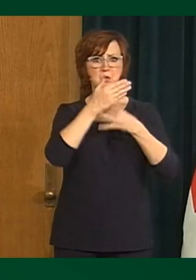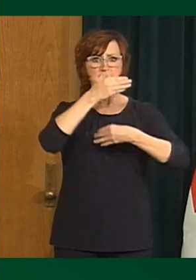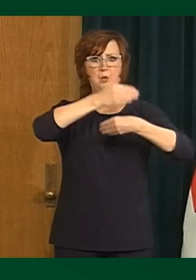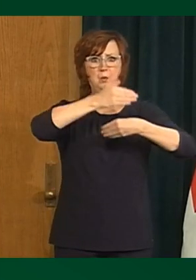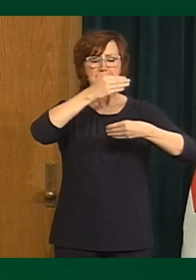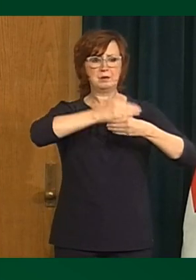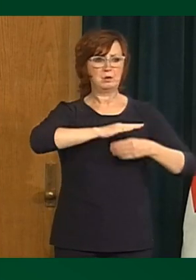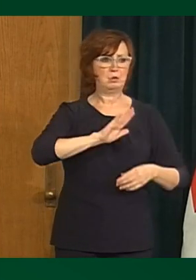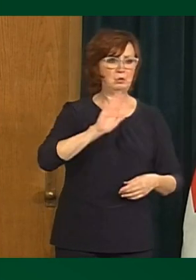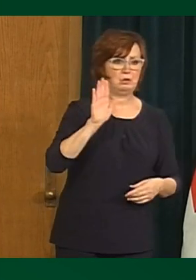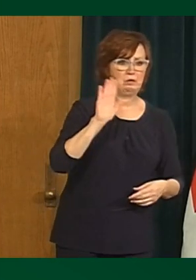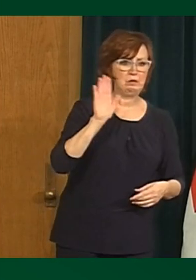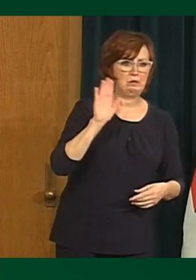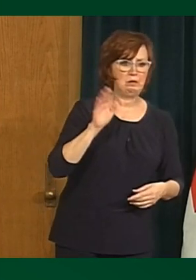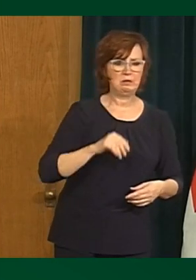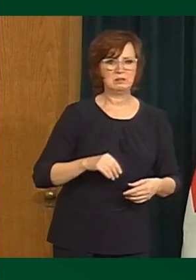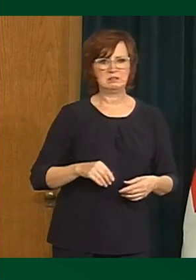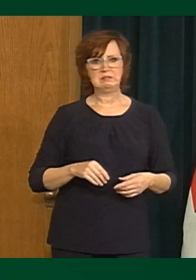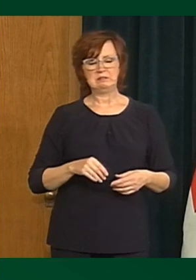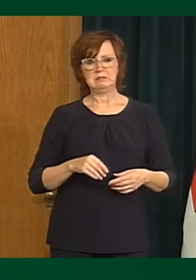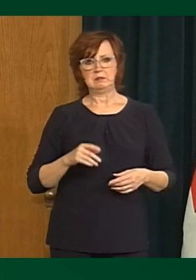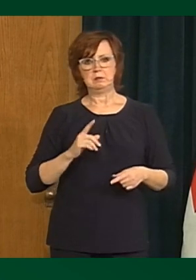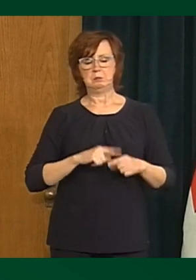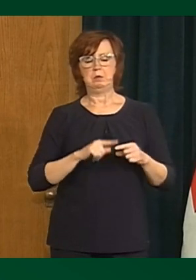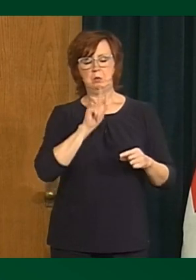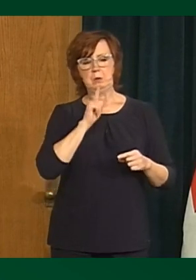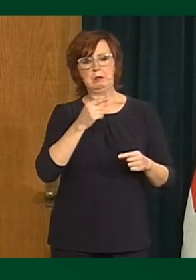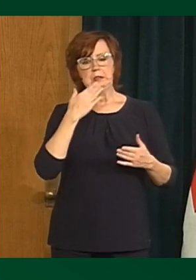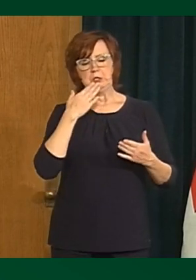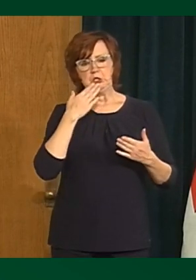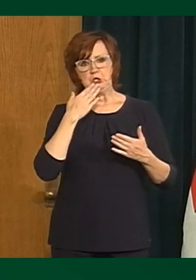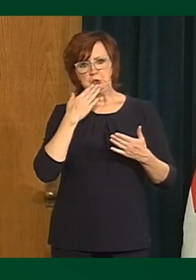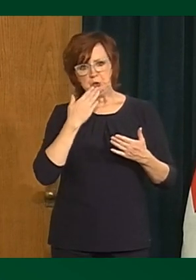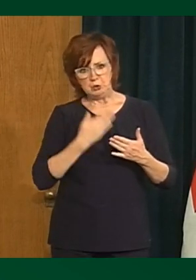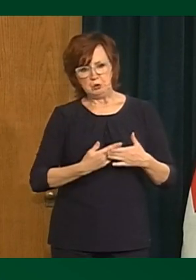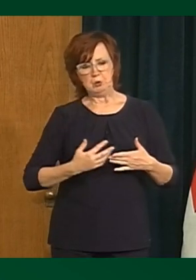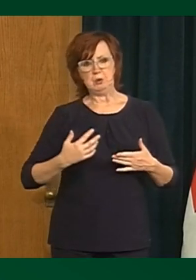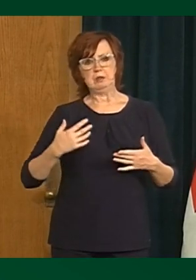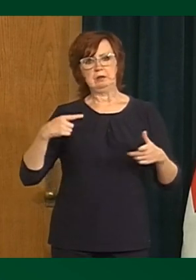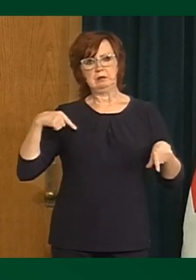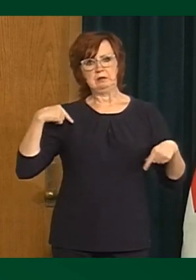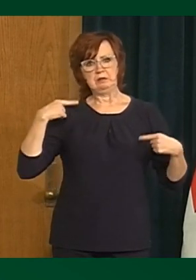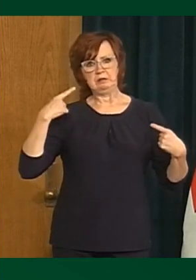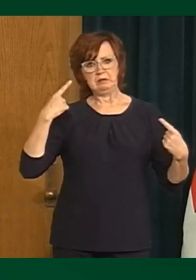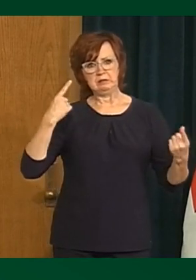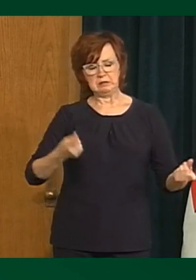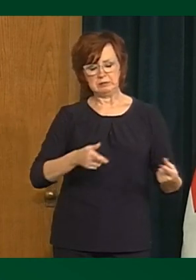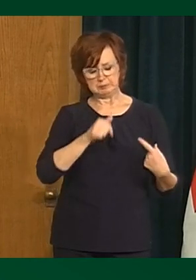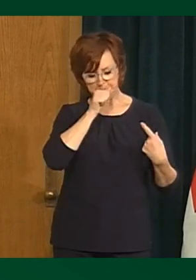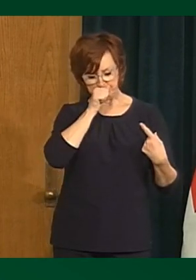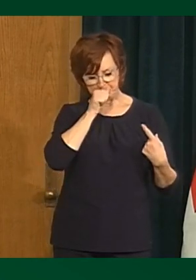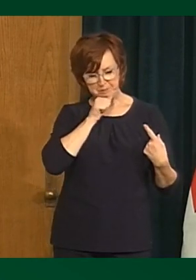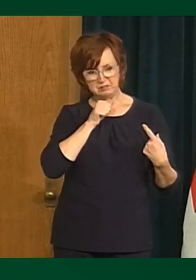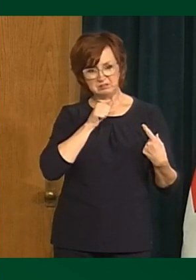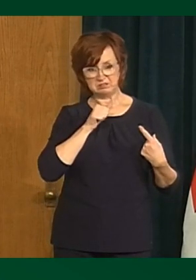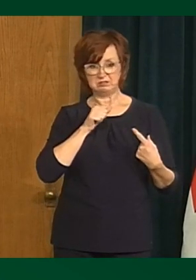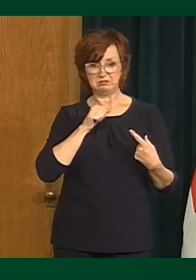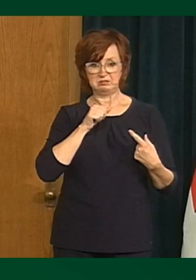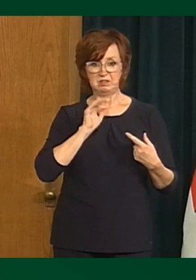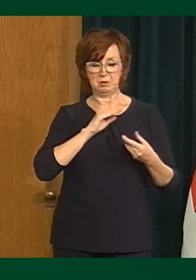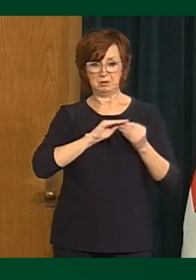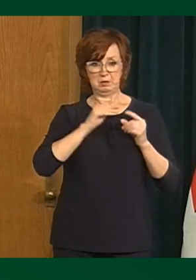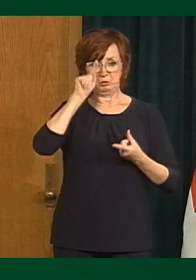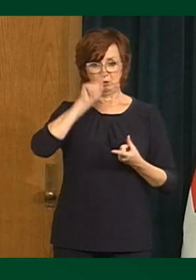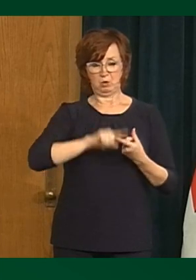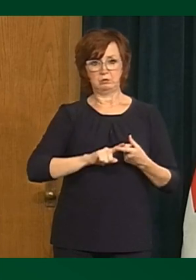is a large reason that we have been successful with our low number of fatalities. We, across this nation, 82% of the fatalities